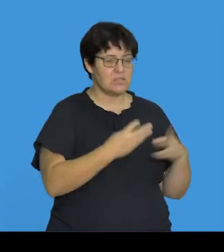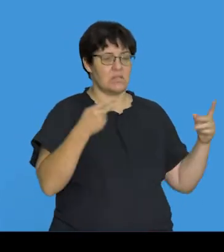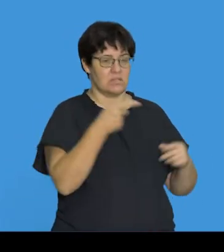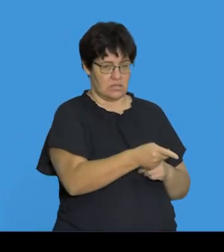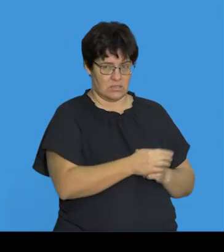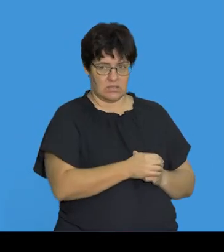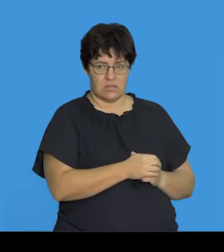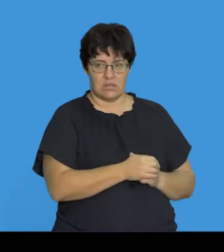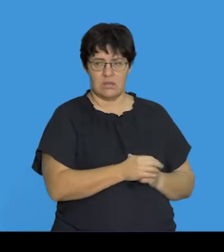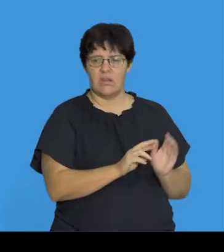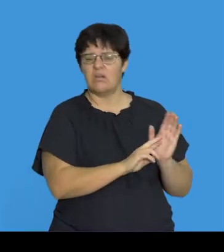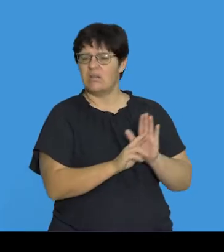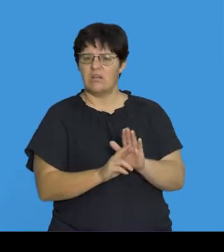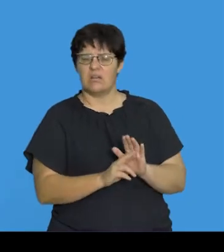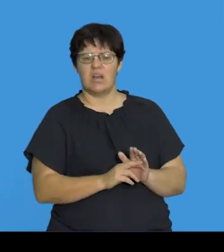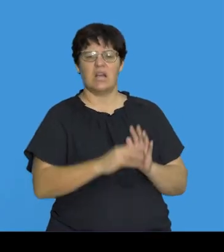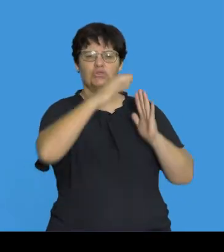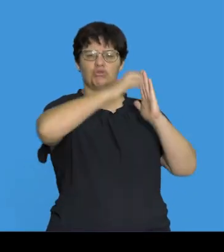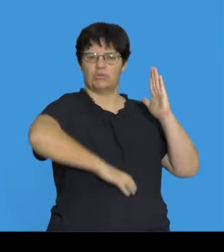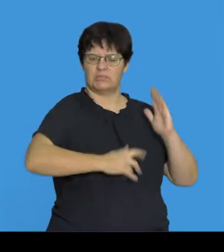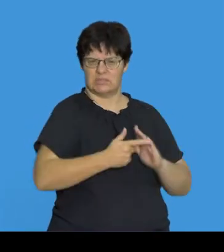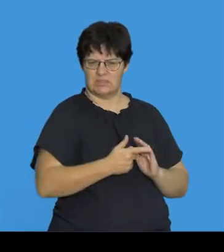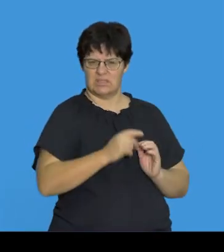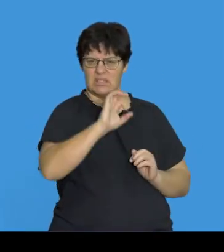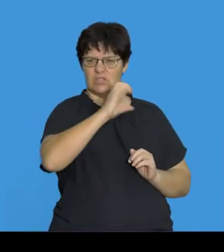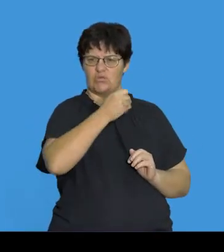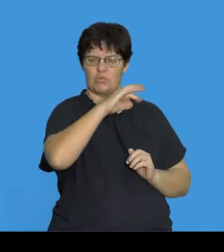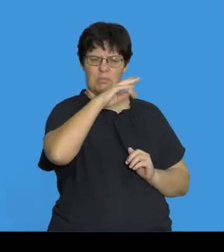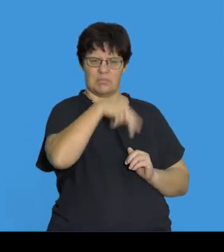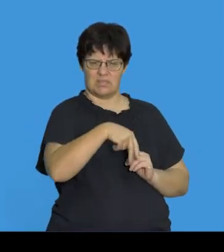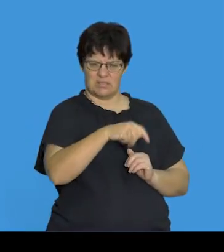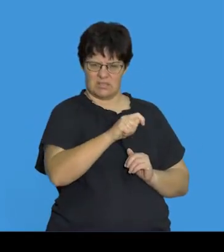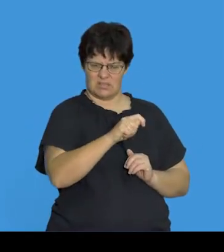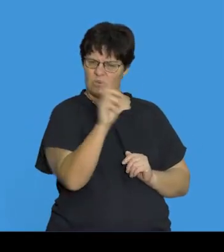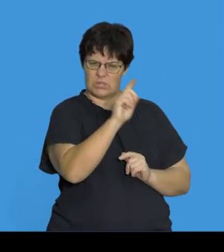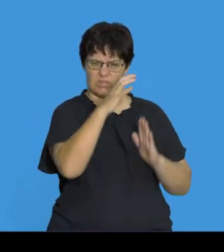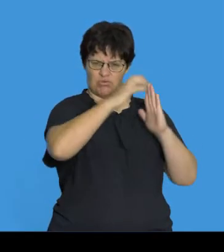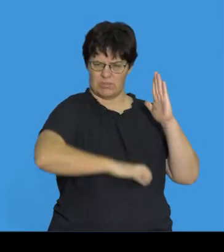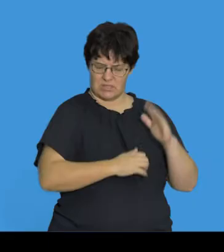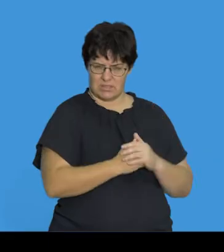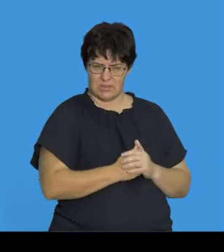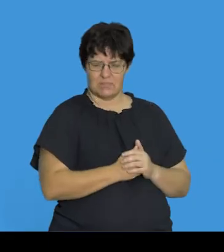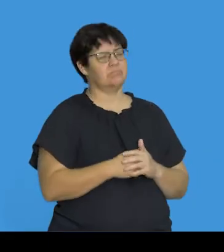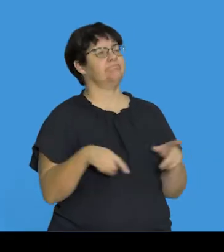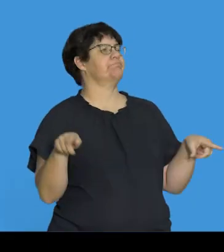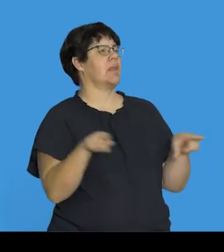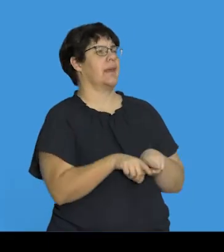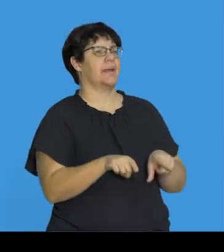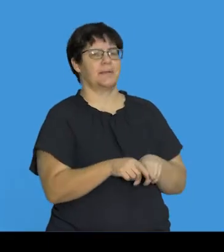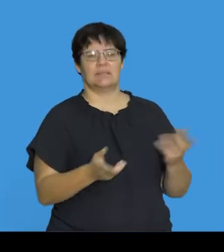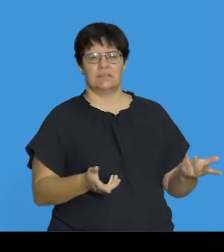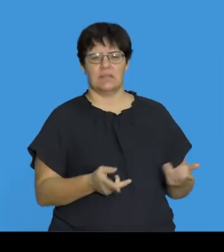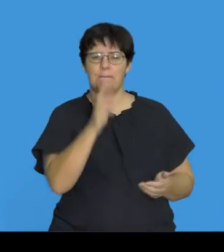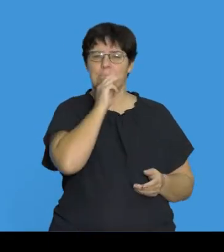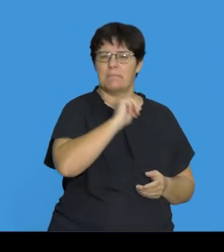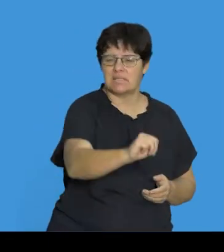to draw reference to what is a script. So if we try and understand what is a script could be